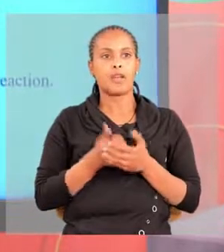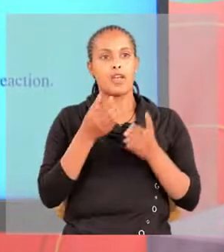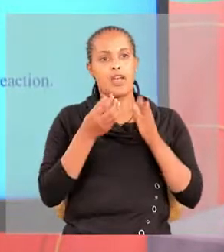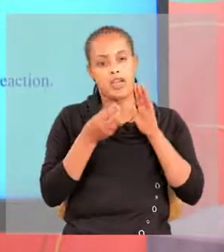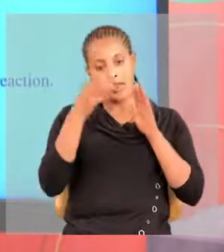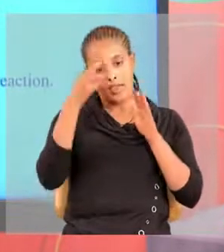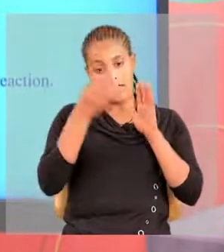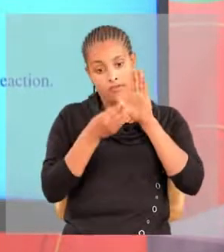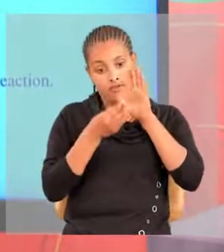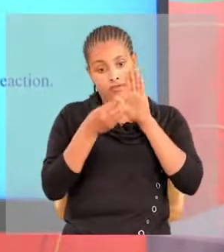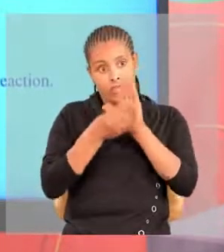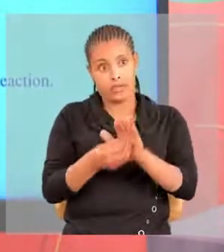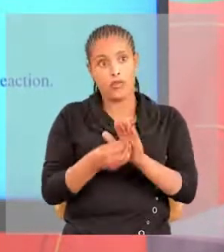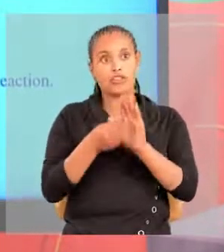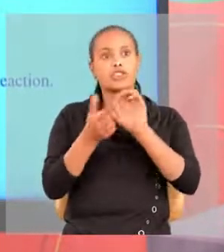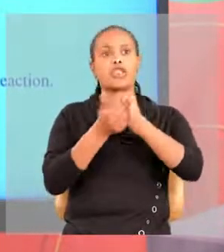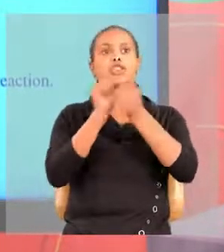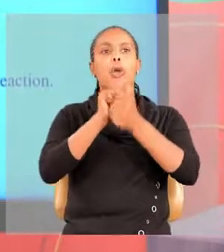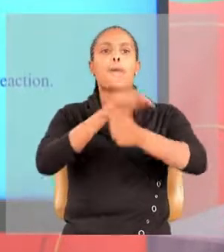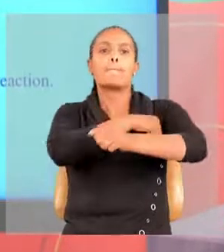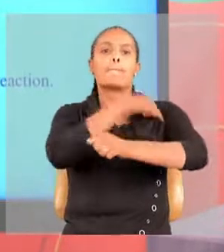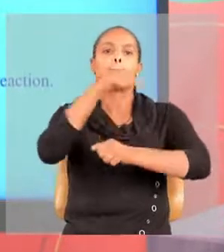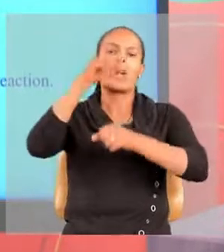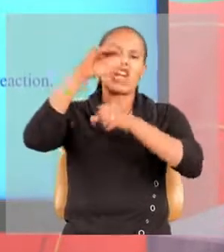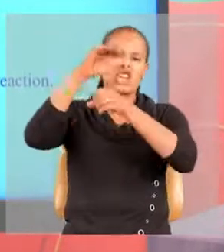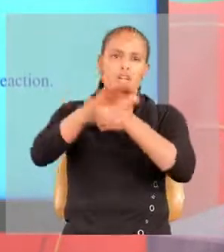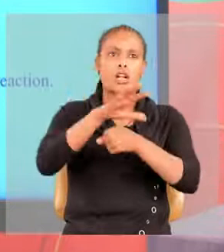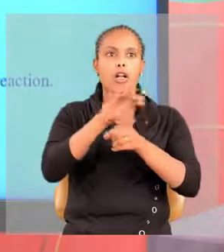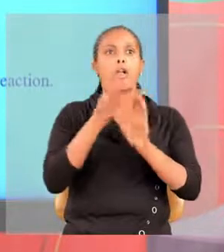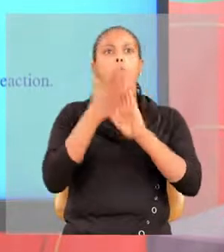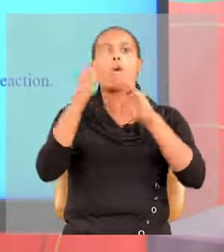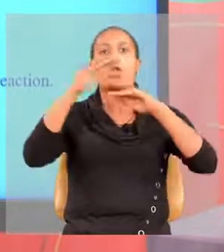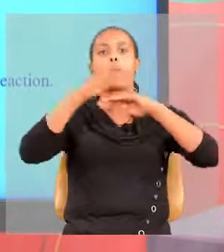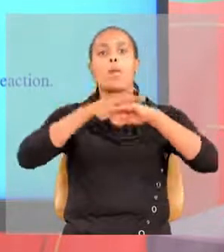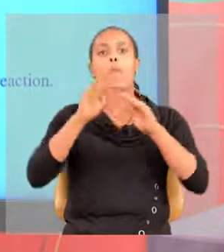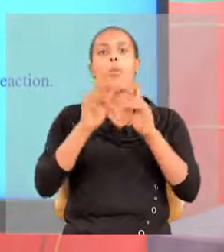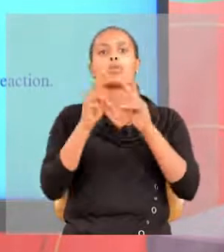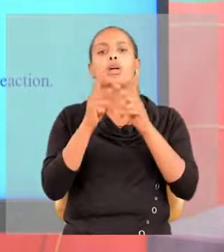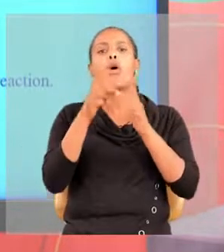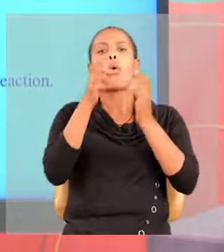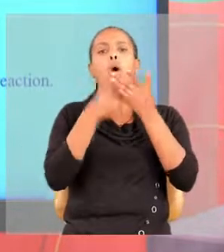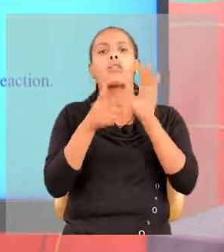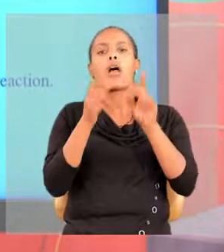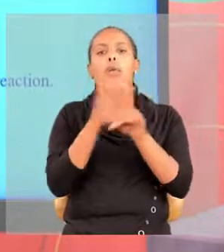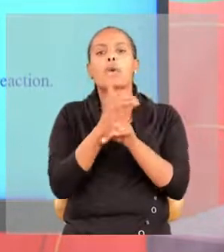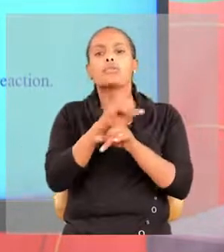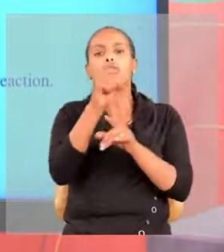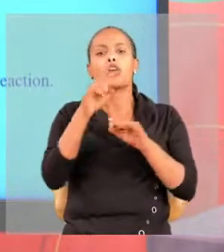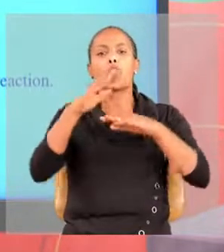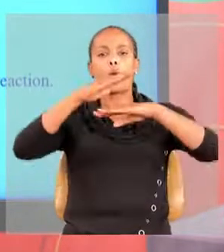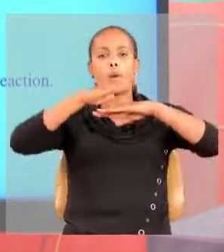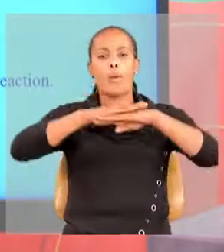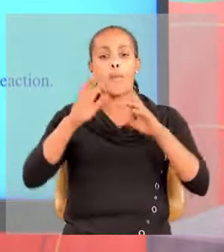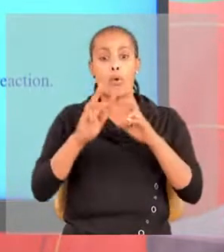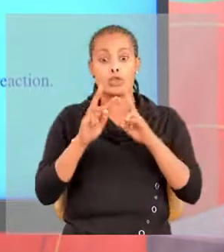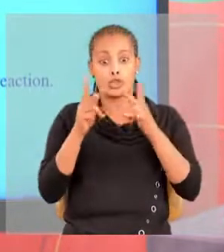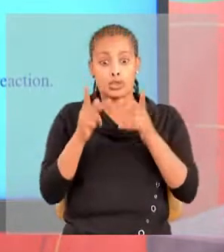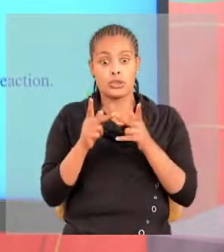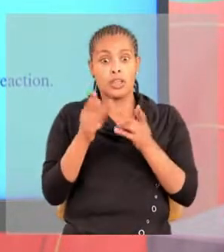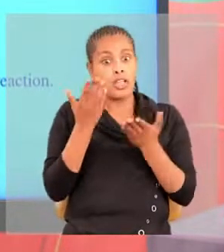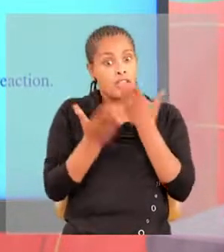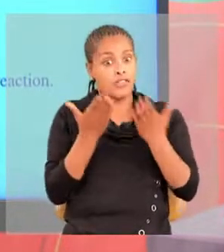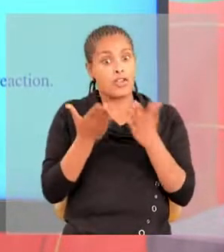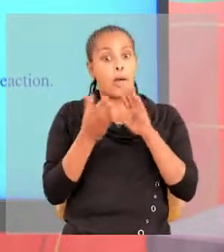Effect of changing pressure on equilibrium position. What happened to the equilibrium position